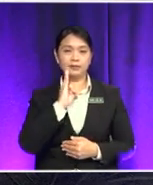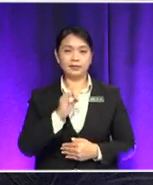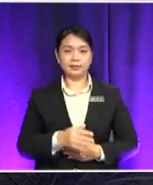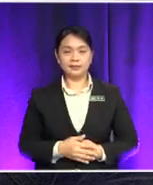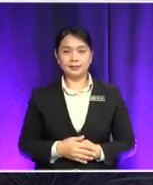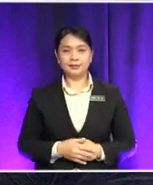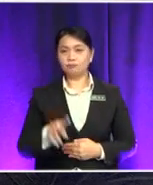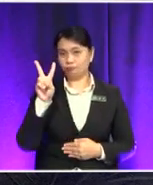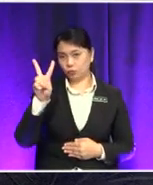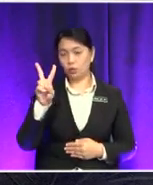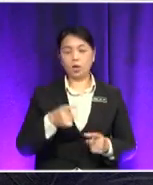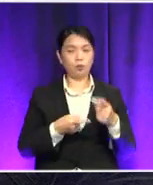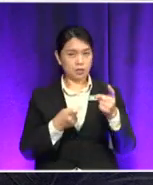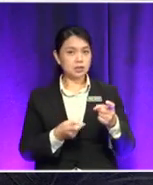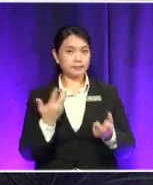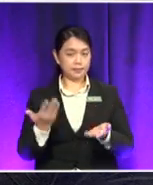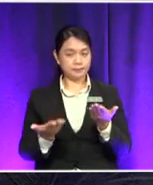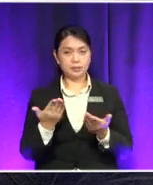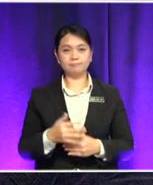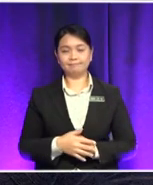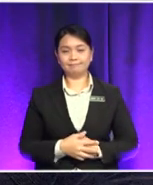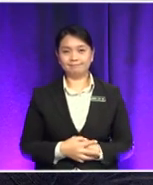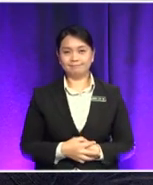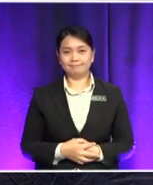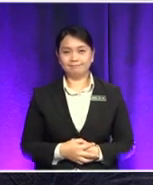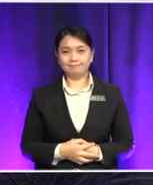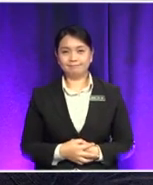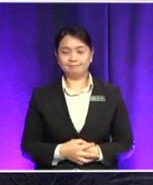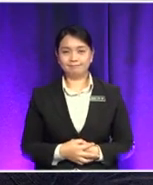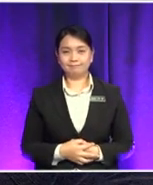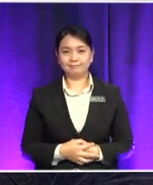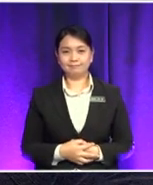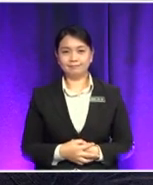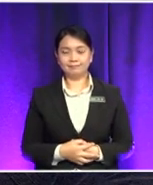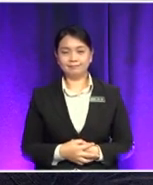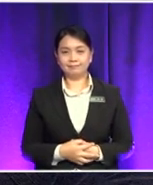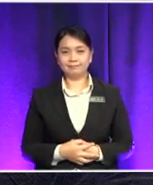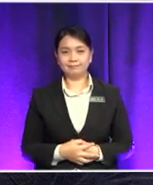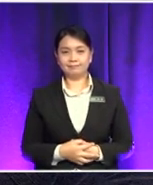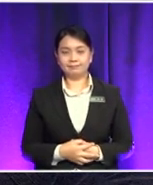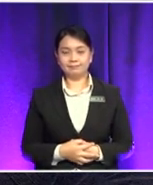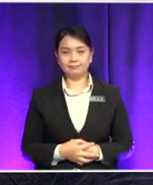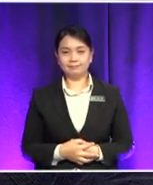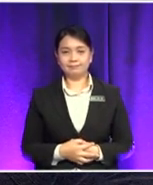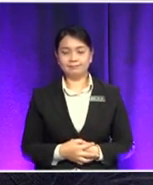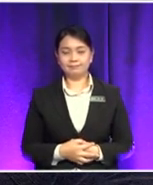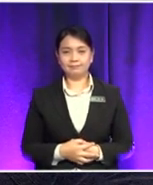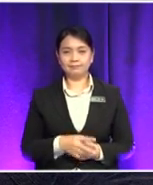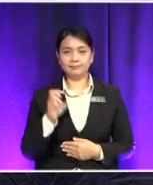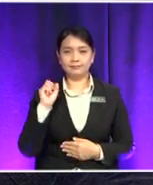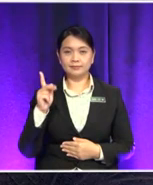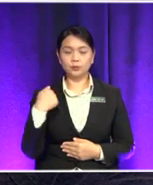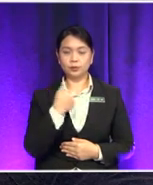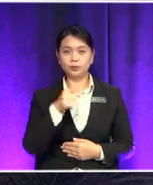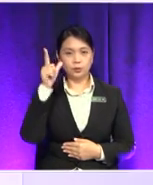two? Two? Yeah. Okay, because two candies. Questions. Two candies for you, Alpha. Yay. There you go. Okay, we'll take a